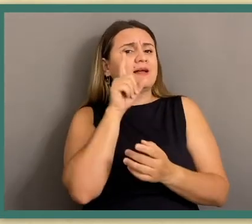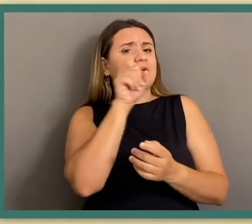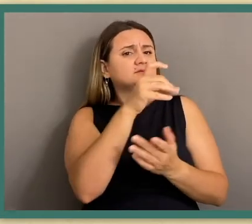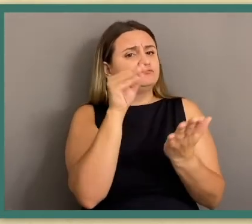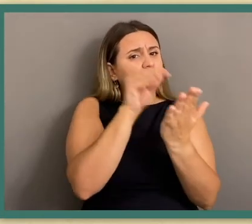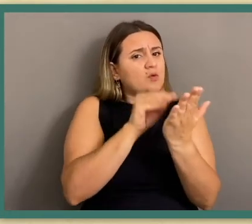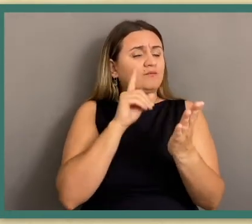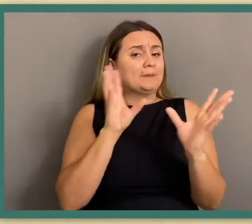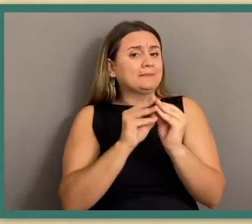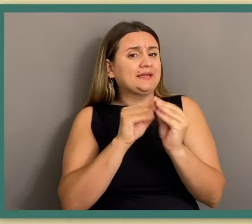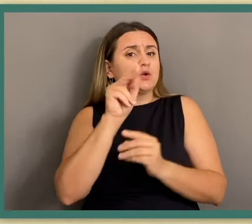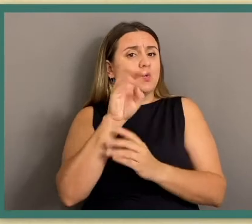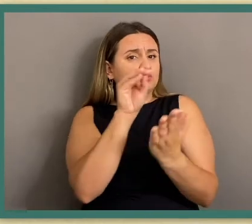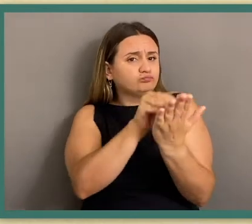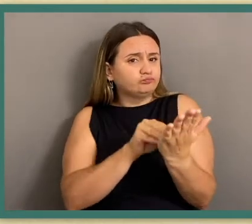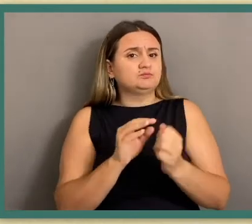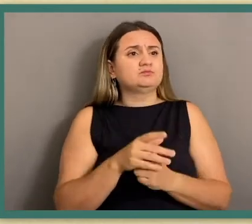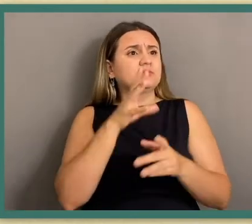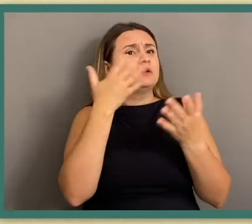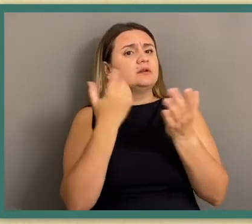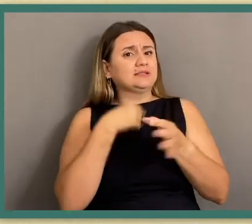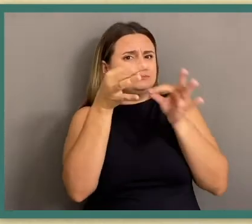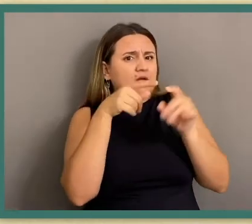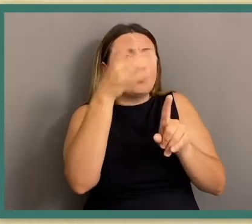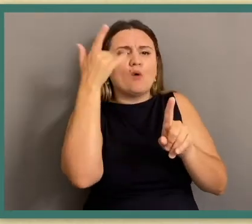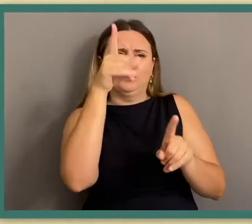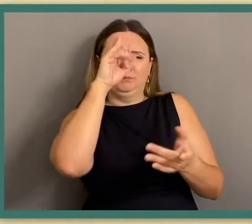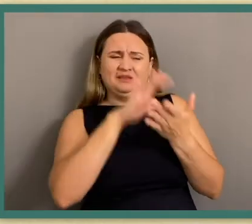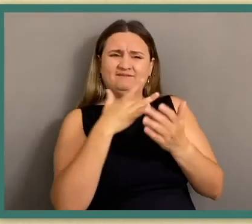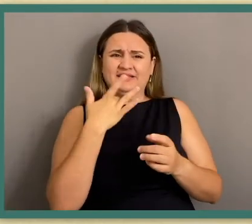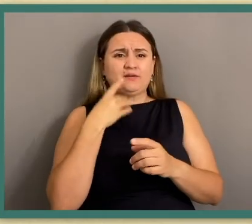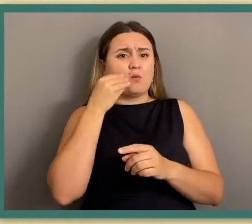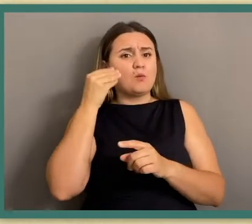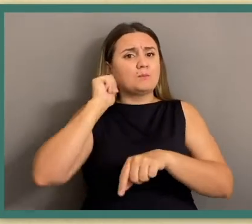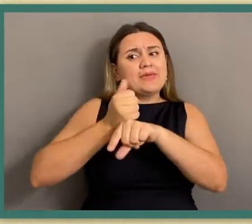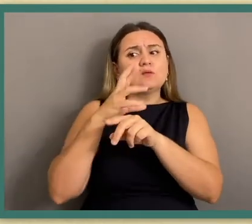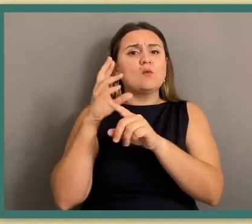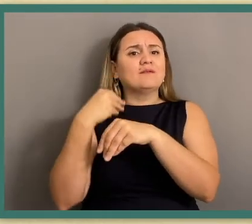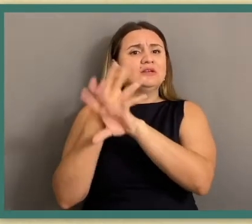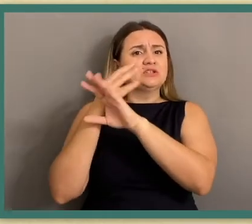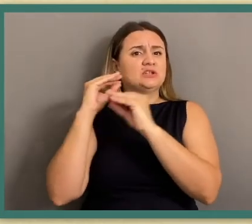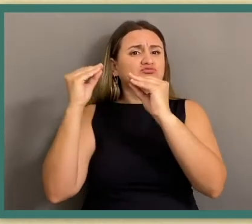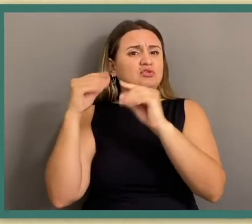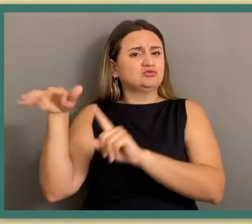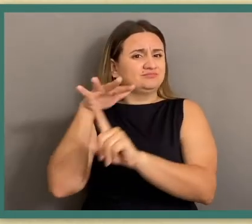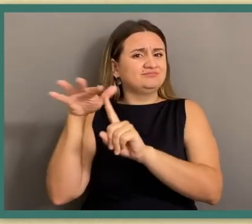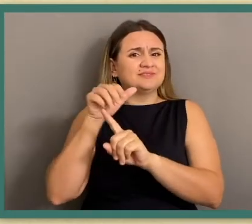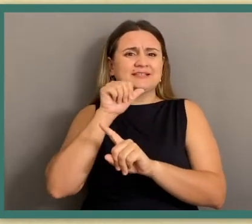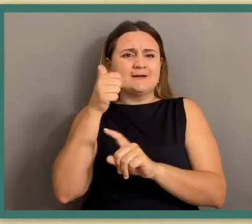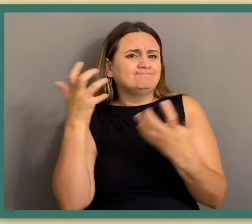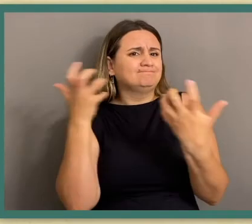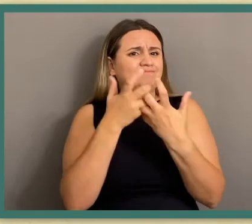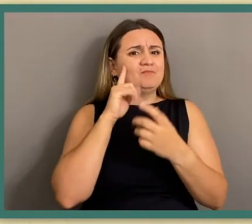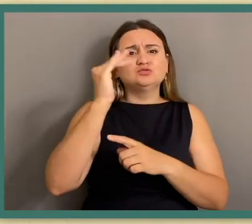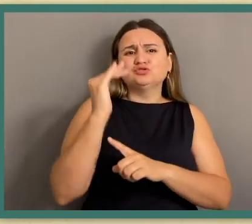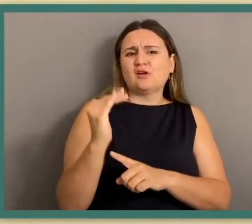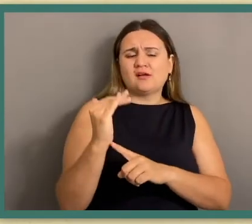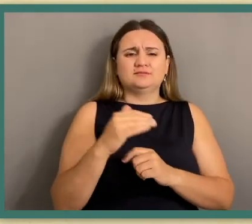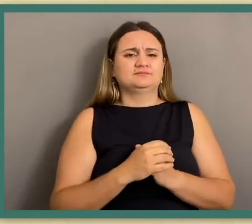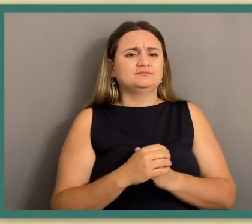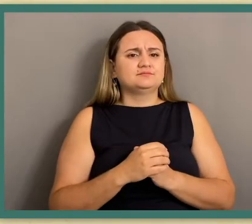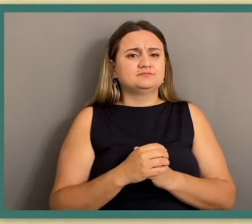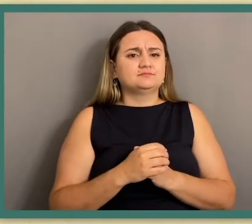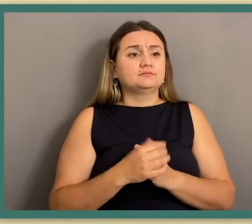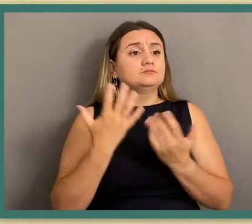meeting notes. Explain why you believe home-based or virtual instruction is not the least restrictive environment for your child.